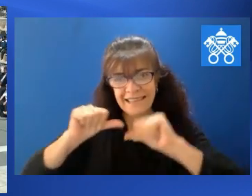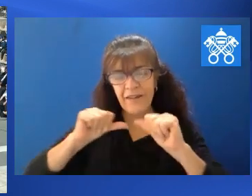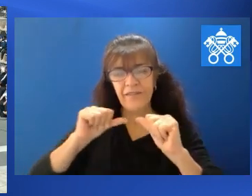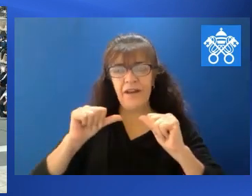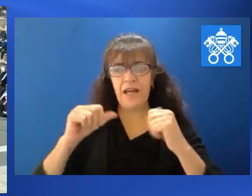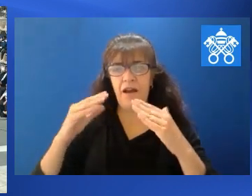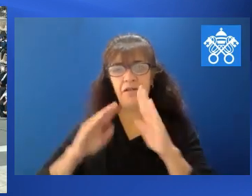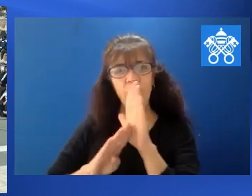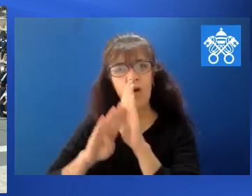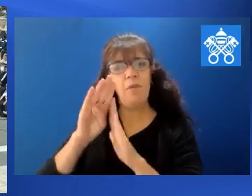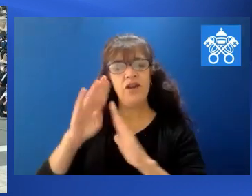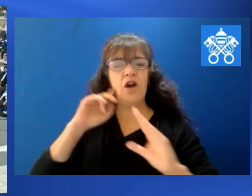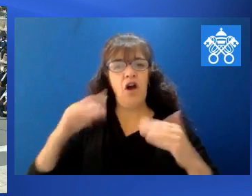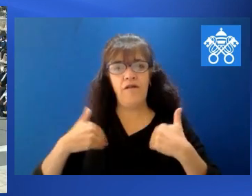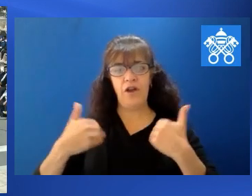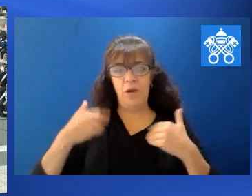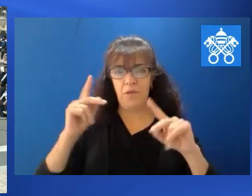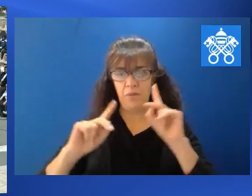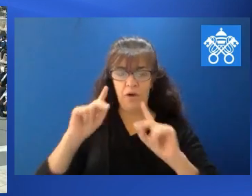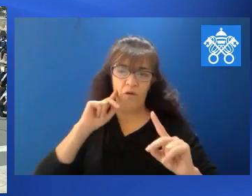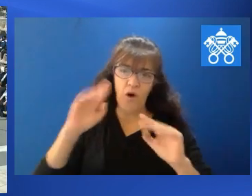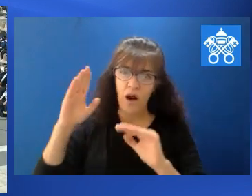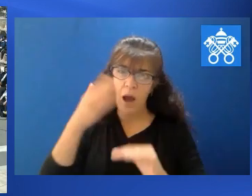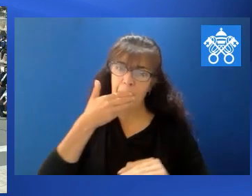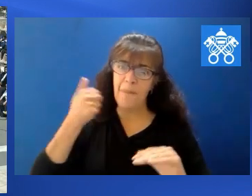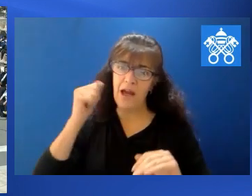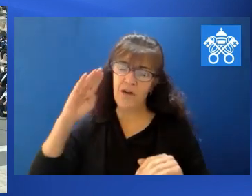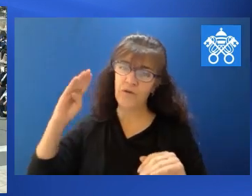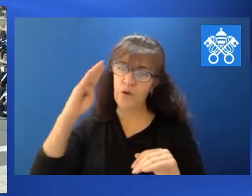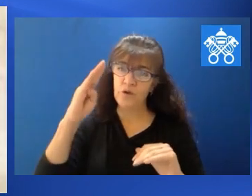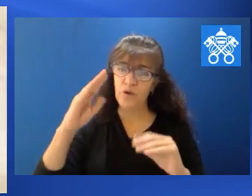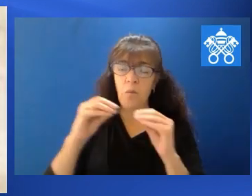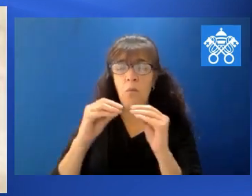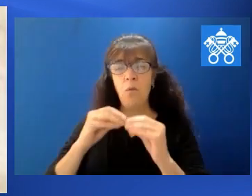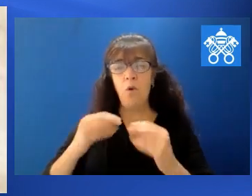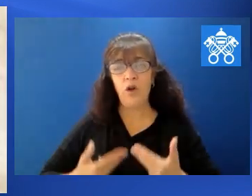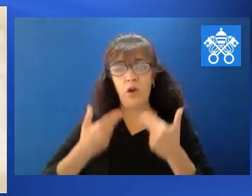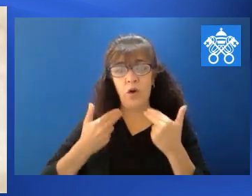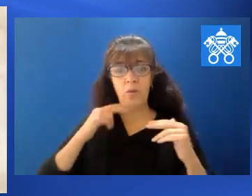their good and for a better future, one that is more human and full of hope.